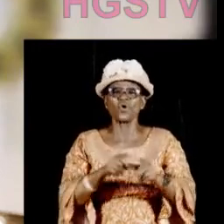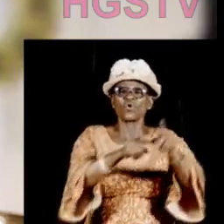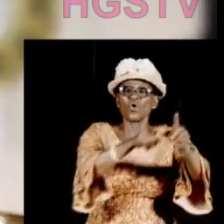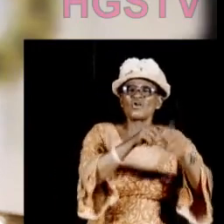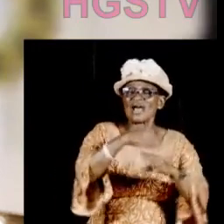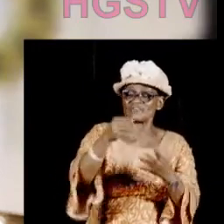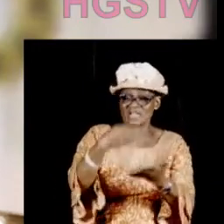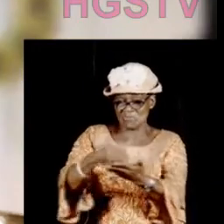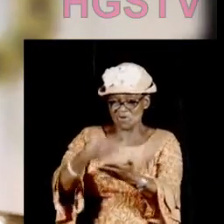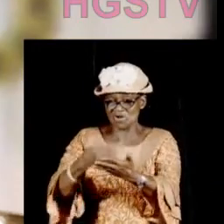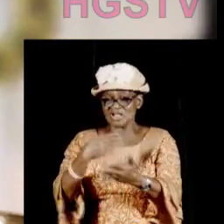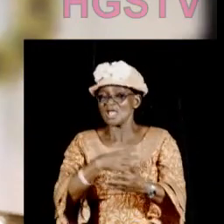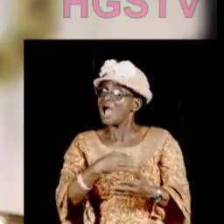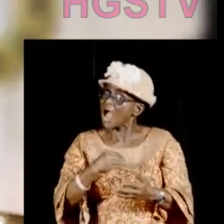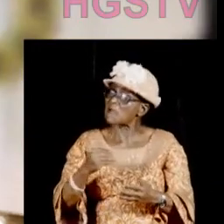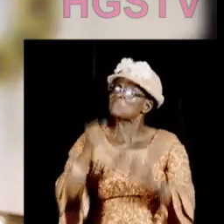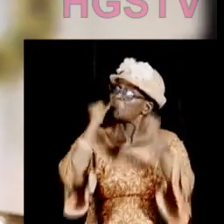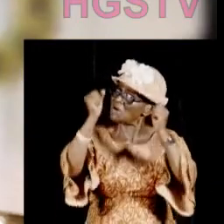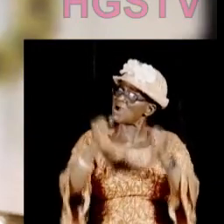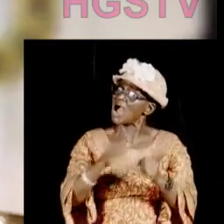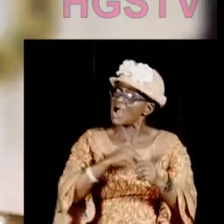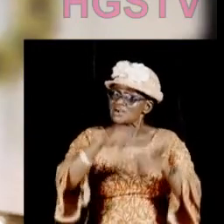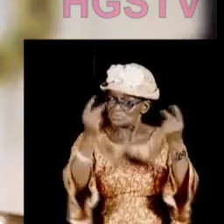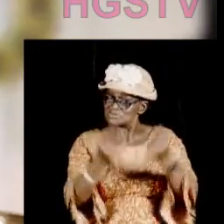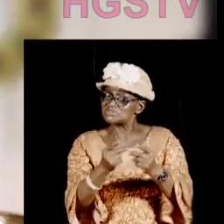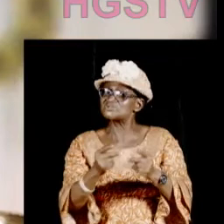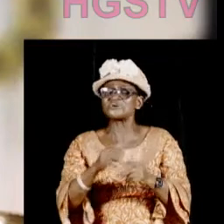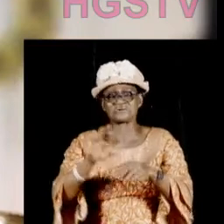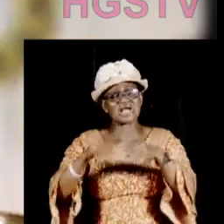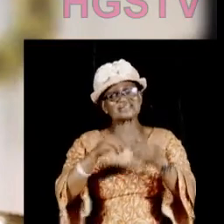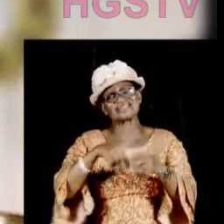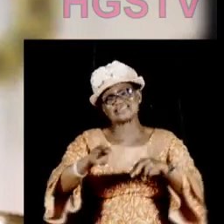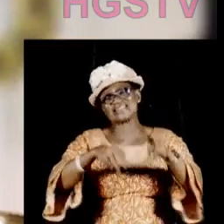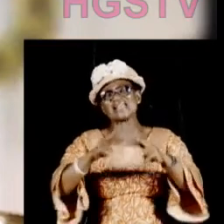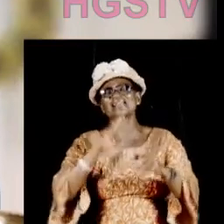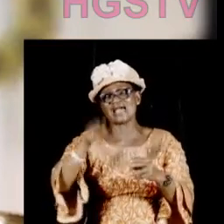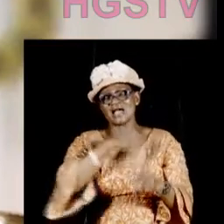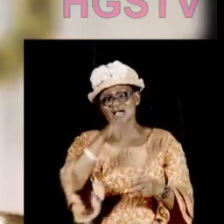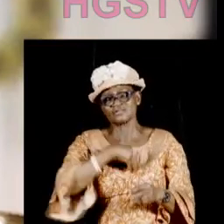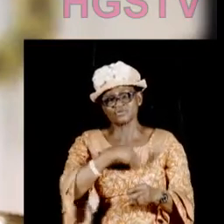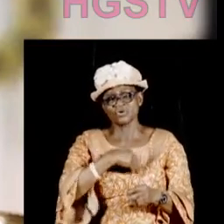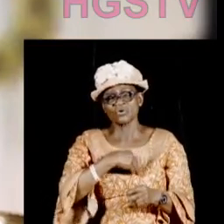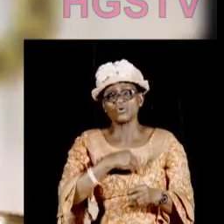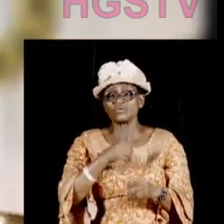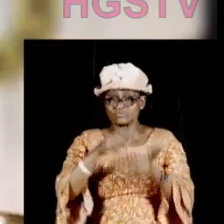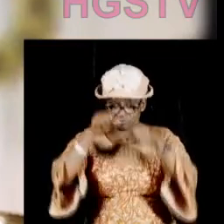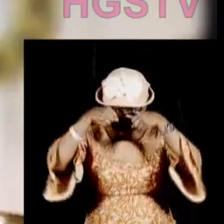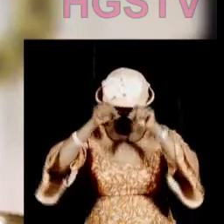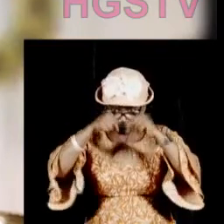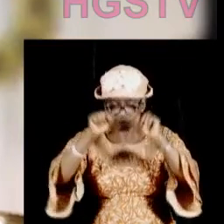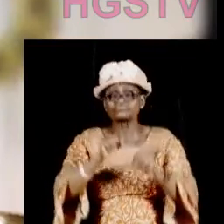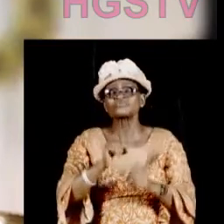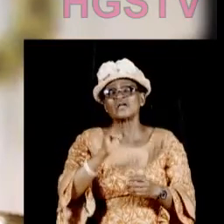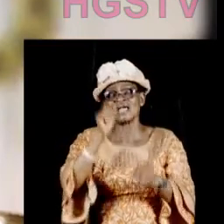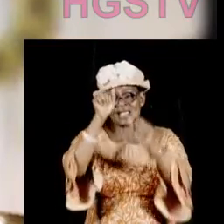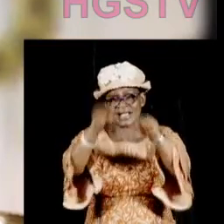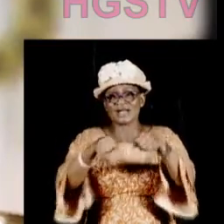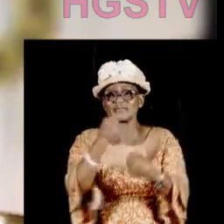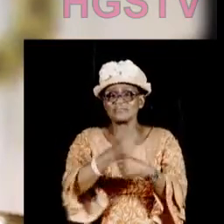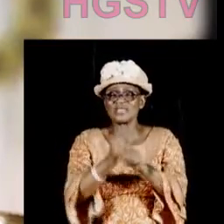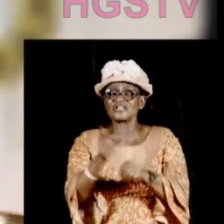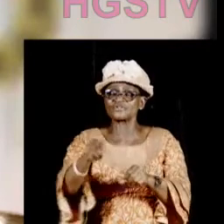soul. They run after power and position and mortgage their soul. Greed and covetousness can make you